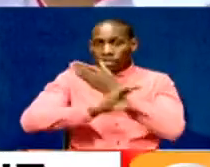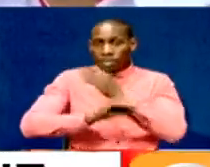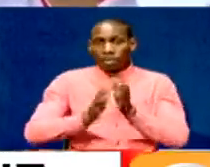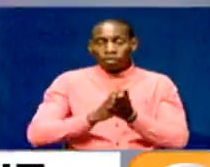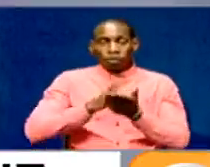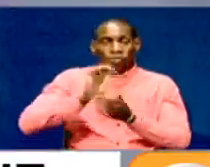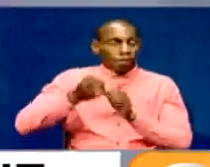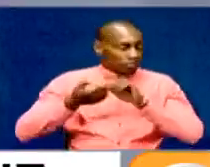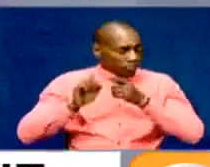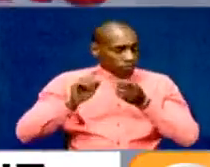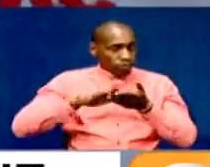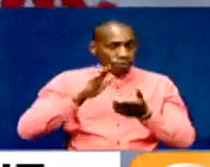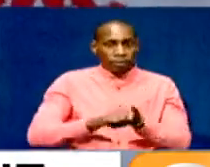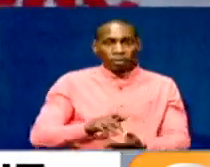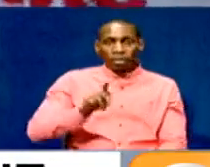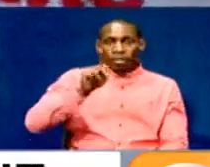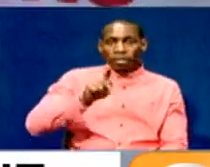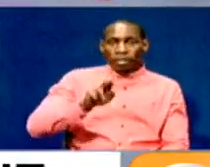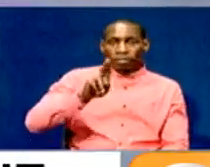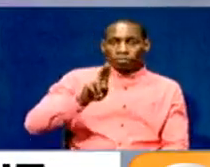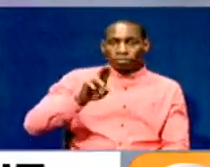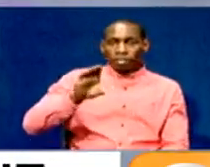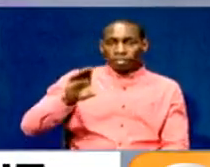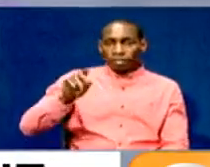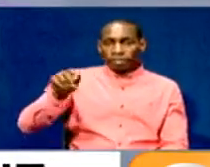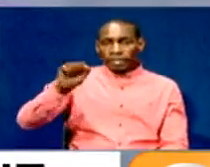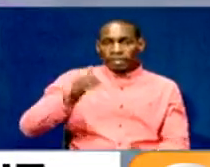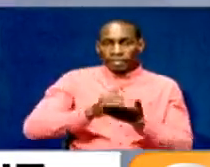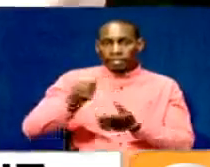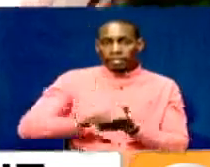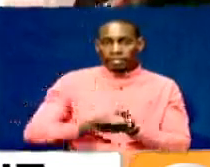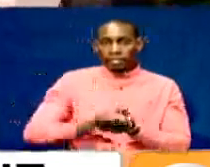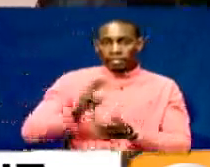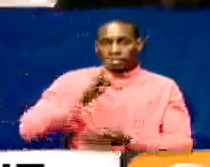for thought for us. KUCCPS placed